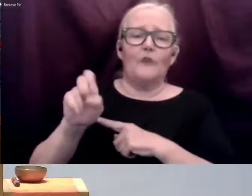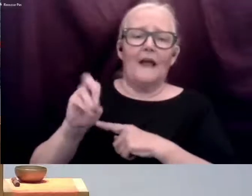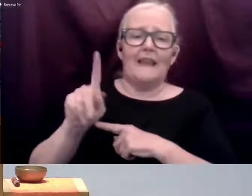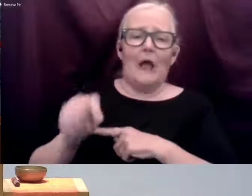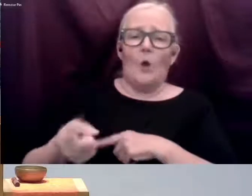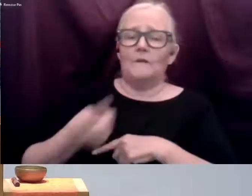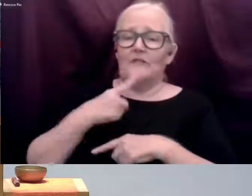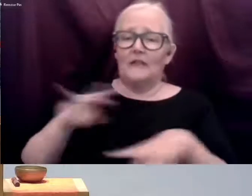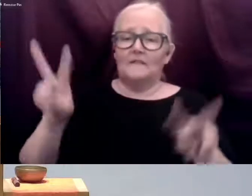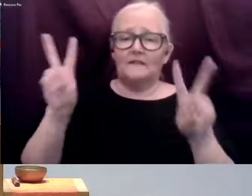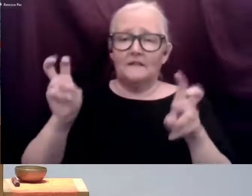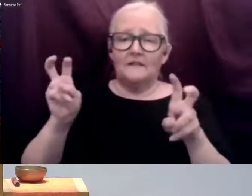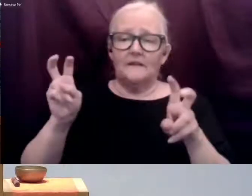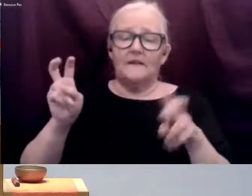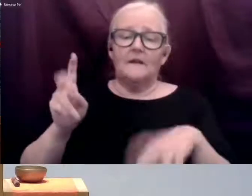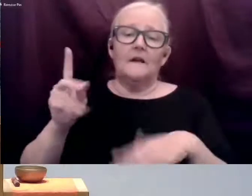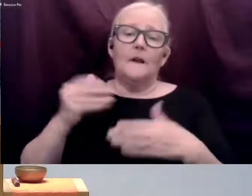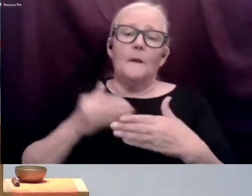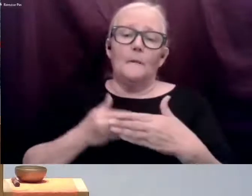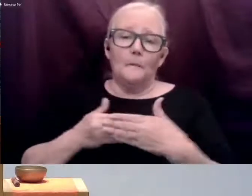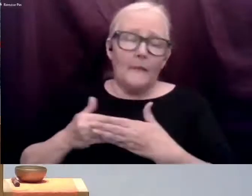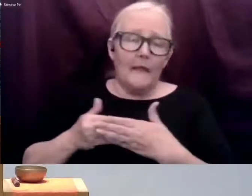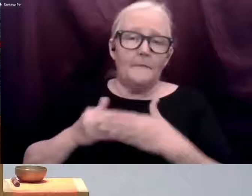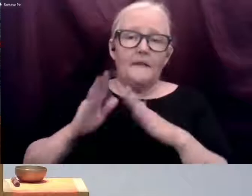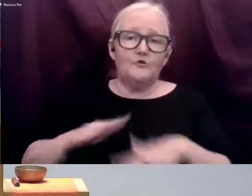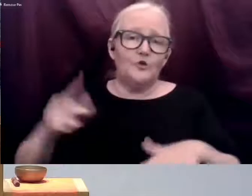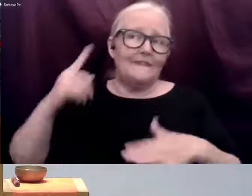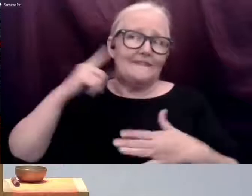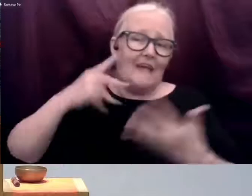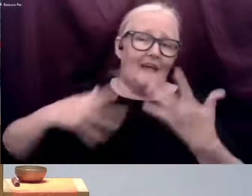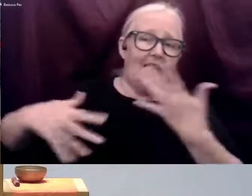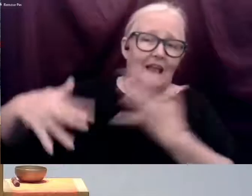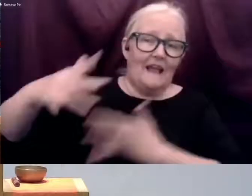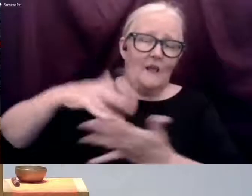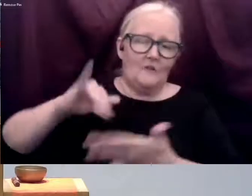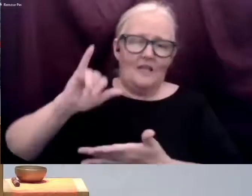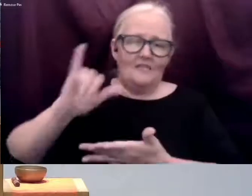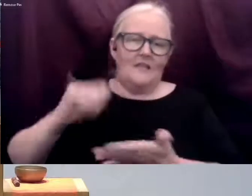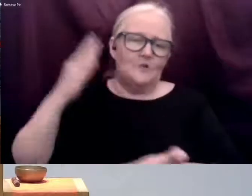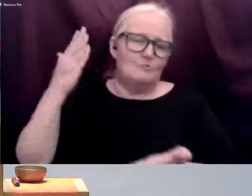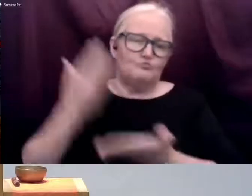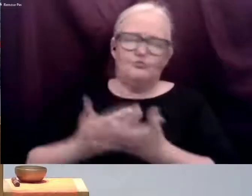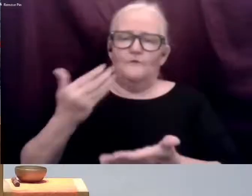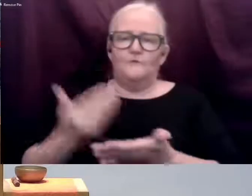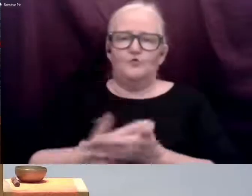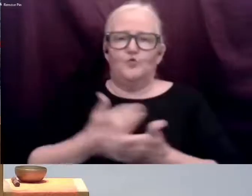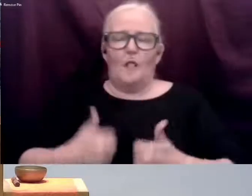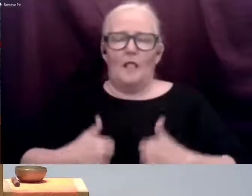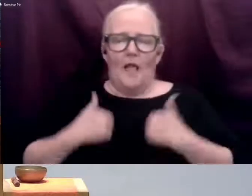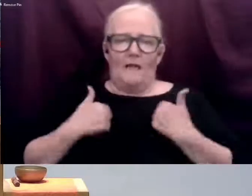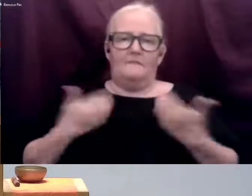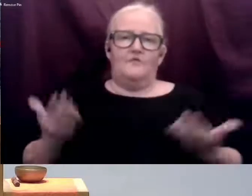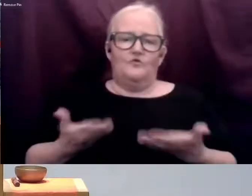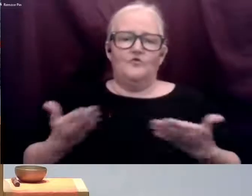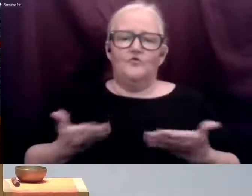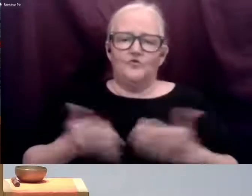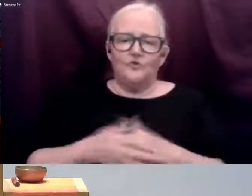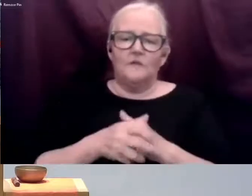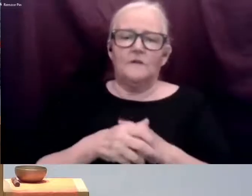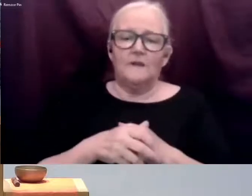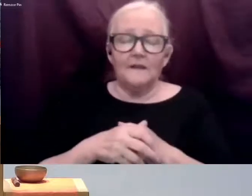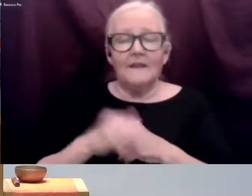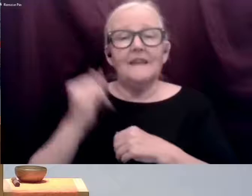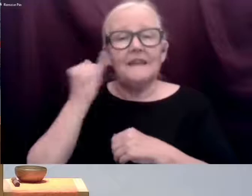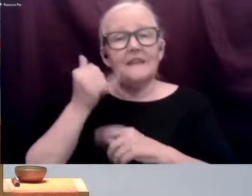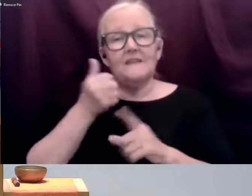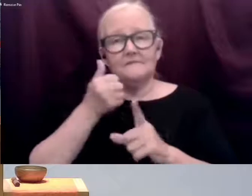our midst is the sonic evidence of new life among us. If you have suffered a deep loss in the last